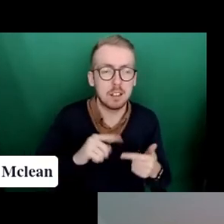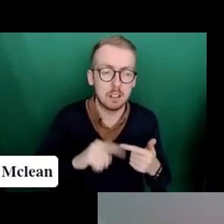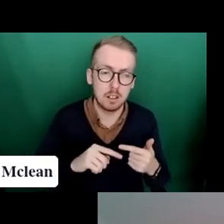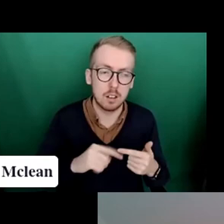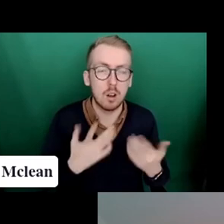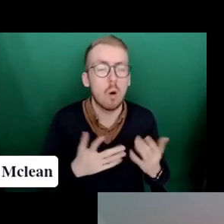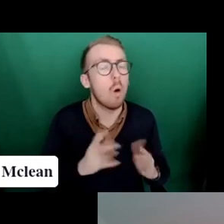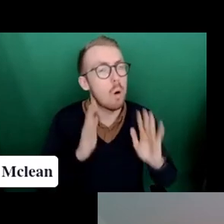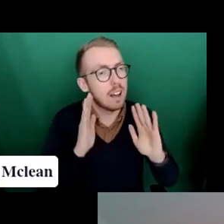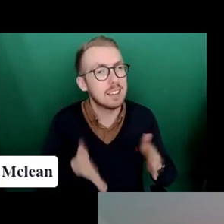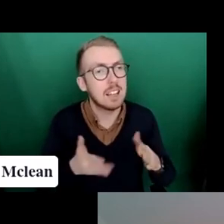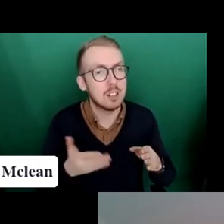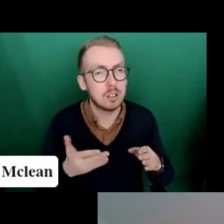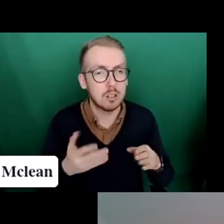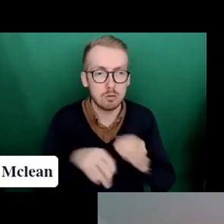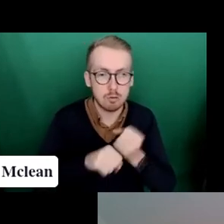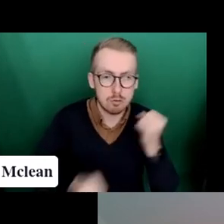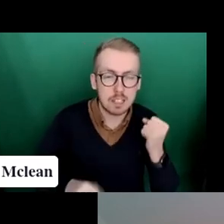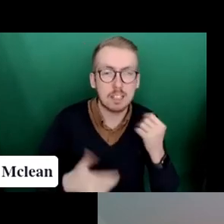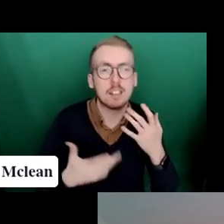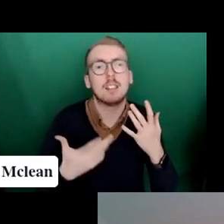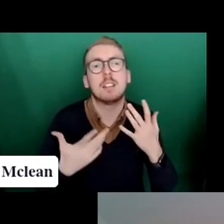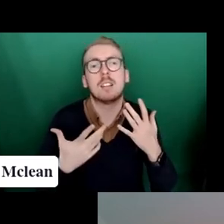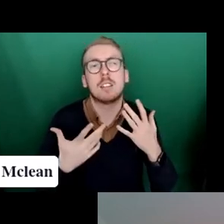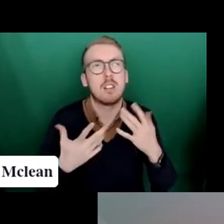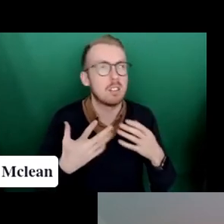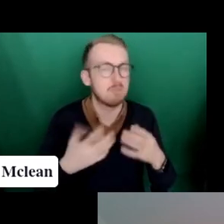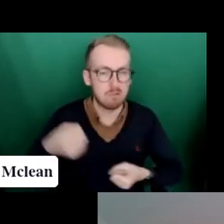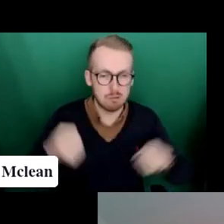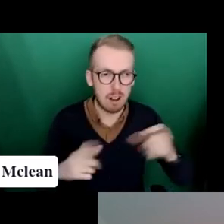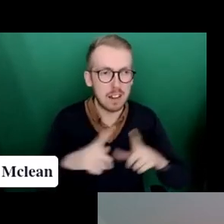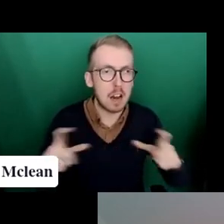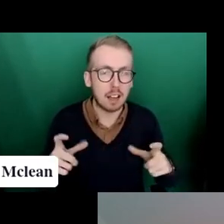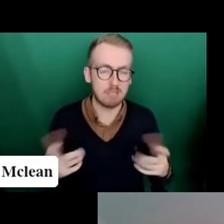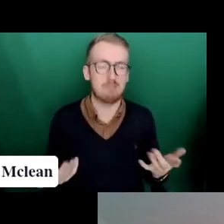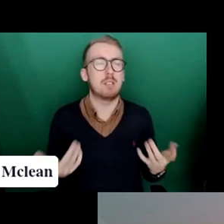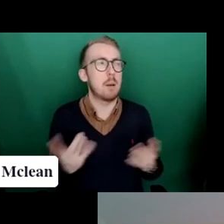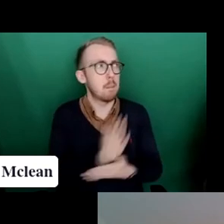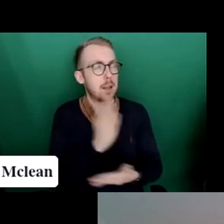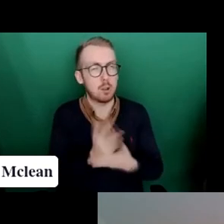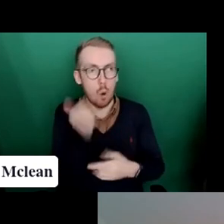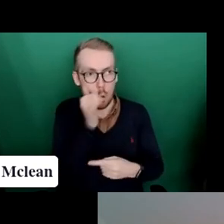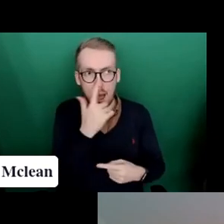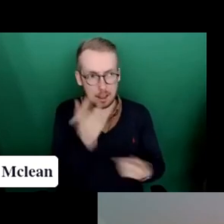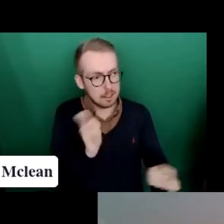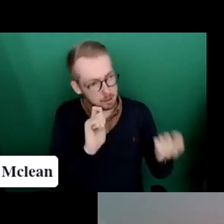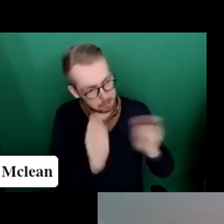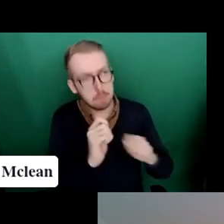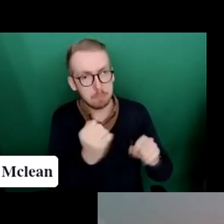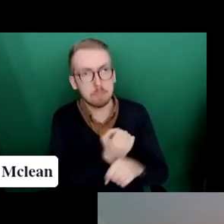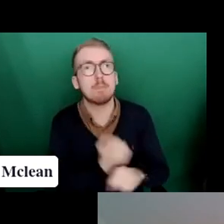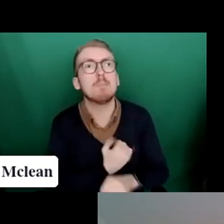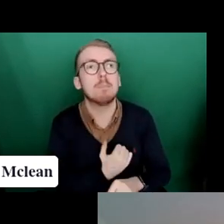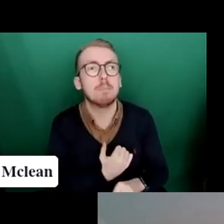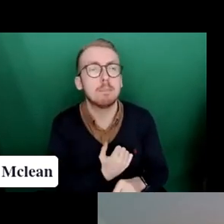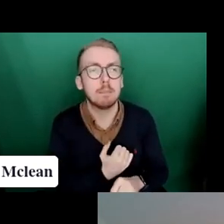essential degrees, driving license required, this kind of stuff. You're like, well, actually, it's a way that we can make change slowly, but also